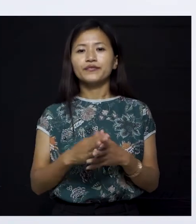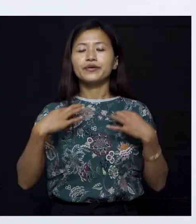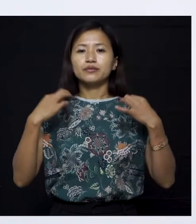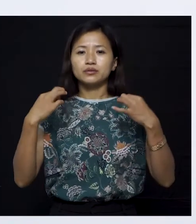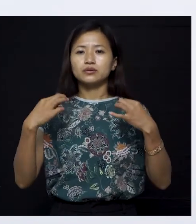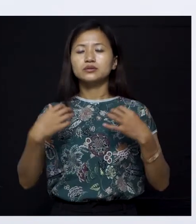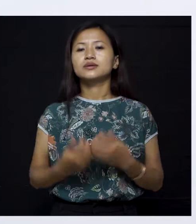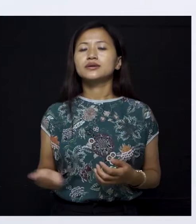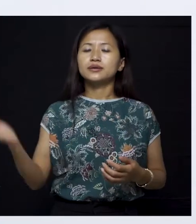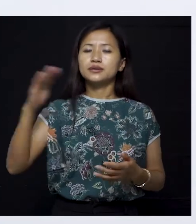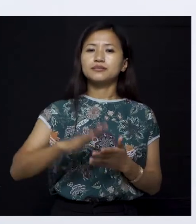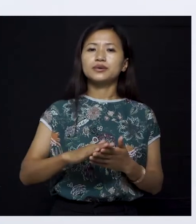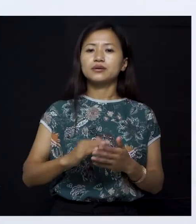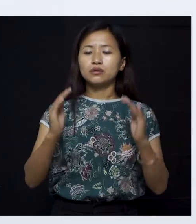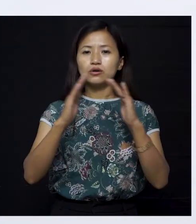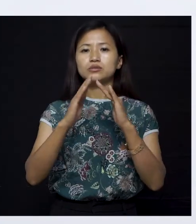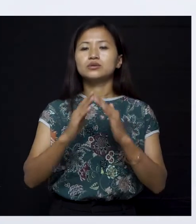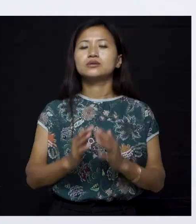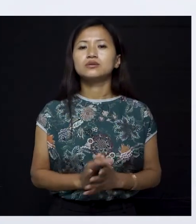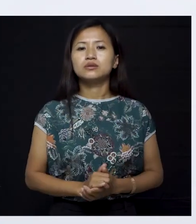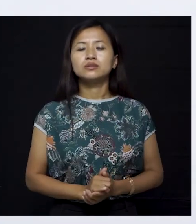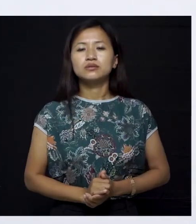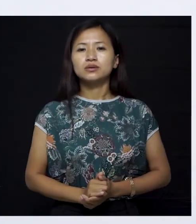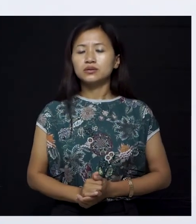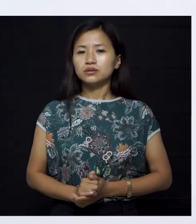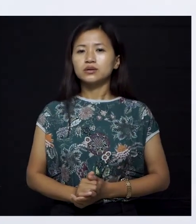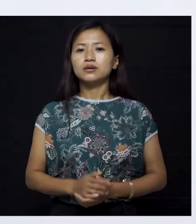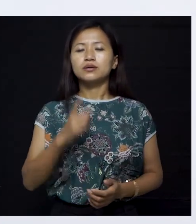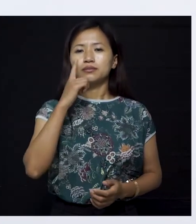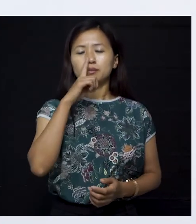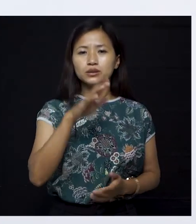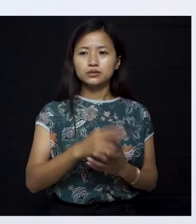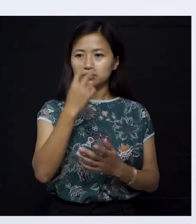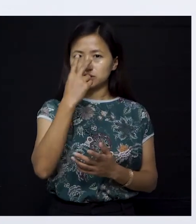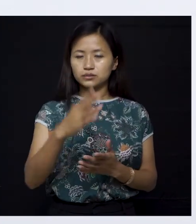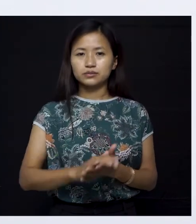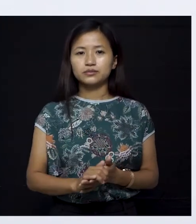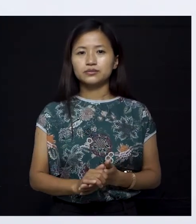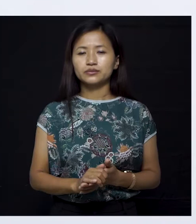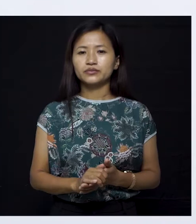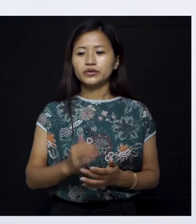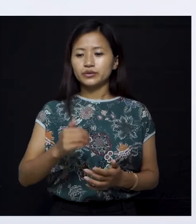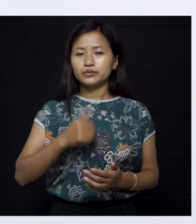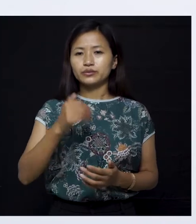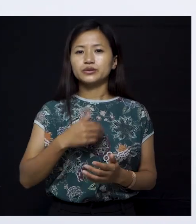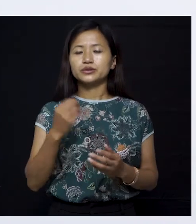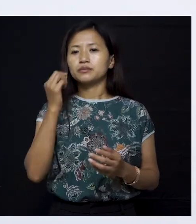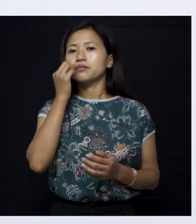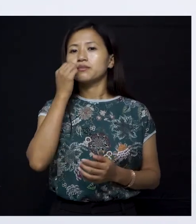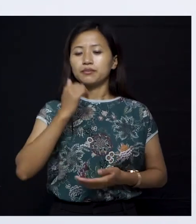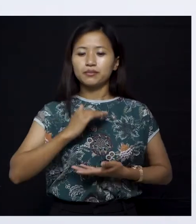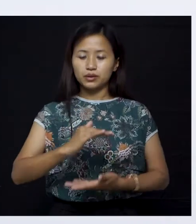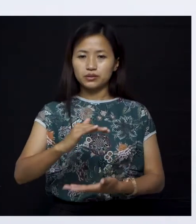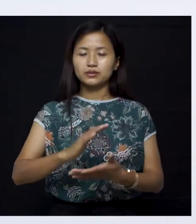right? He did not come back home, so how would he get new shoes and clothes on him? But mother saw that, and he could not even wish Bartley. He could not